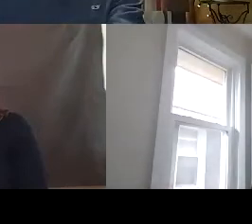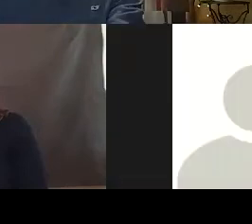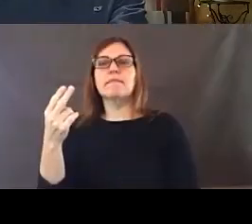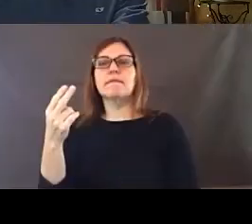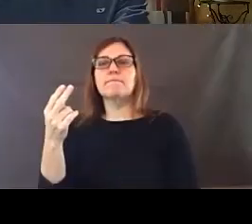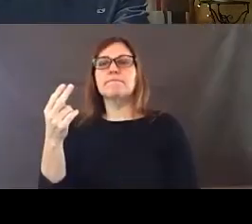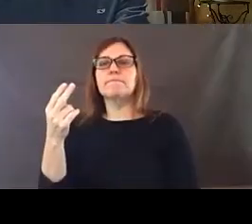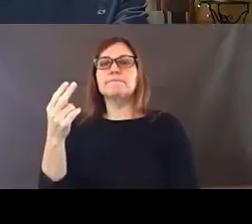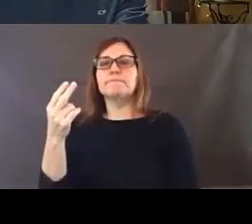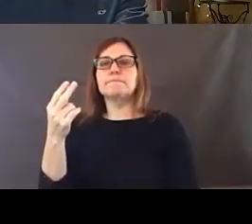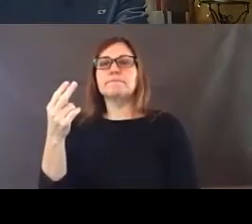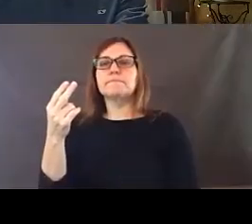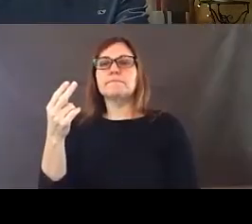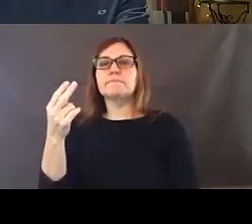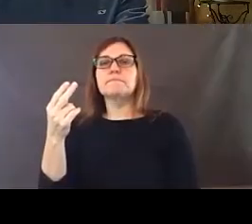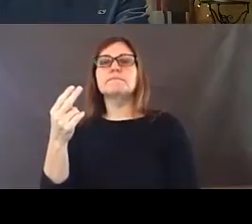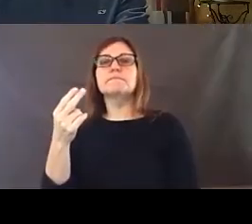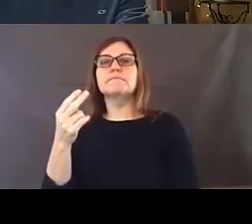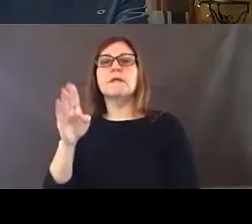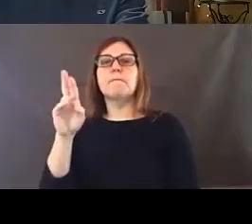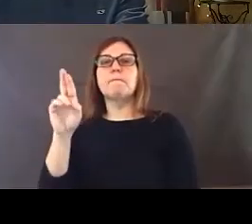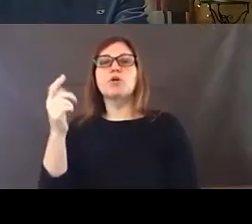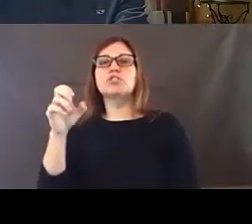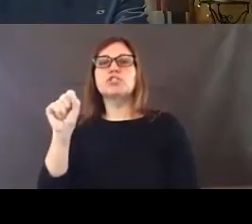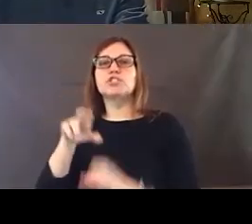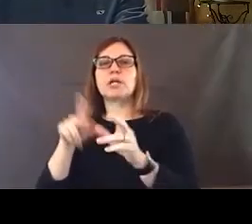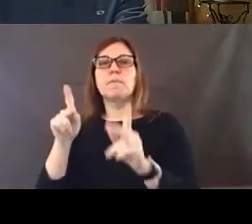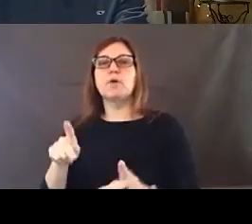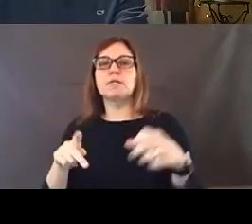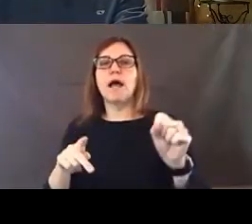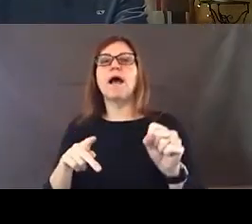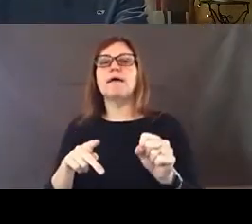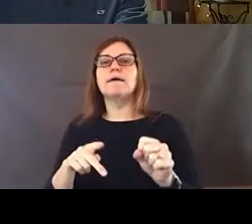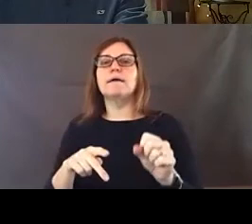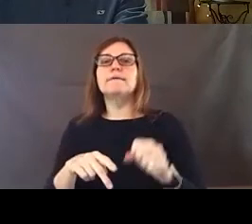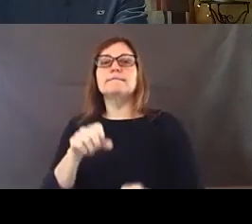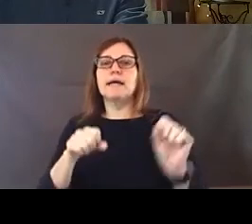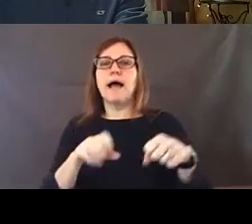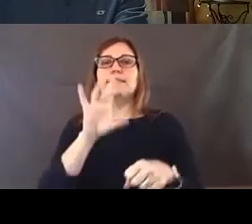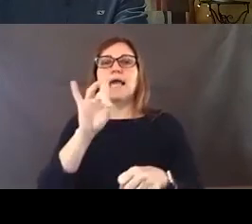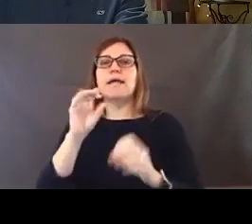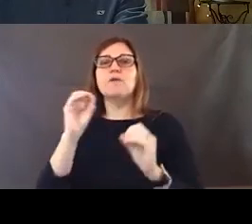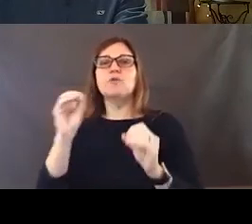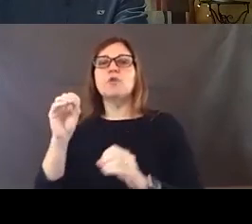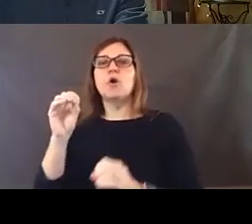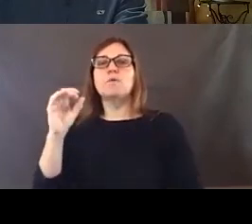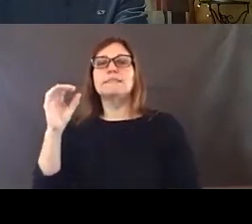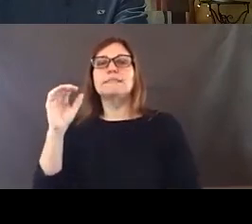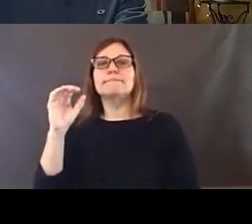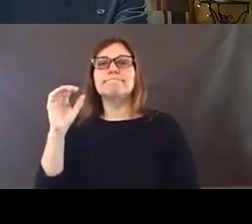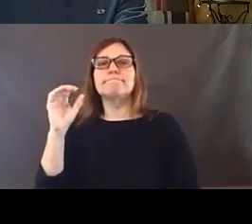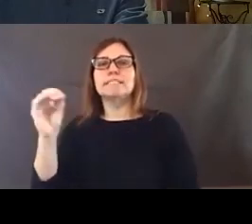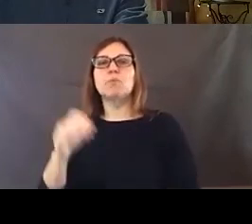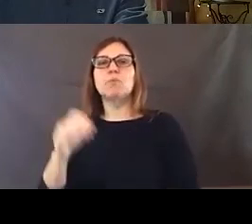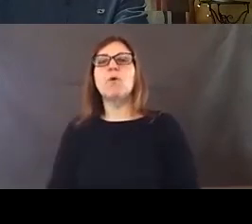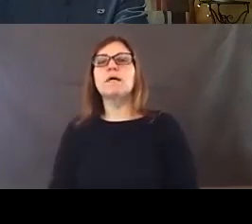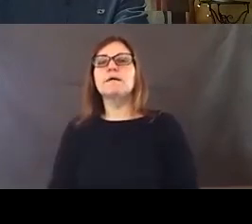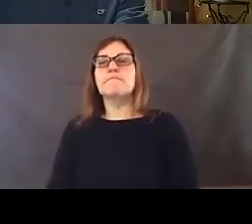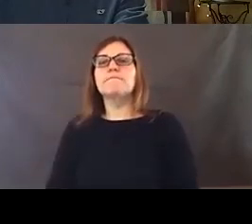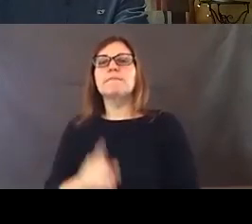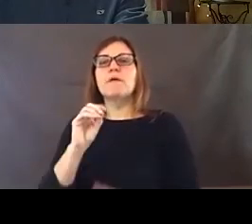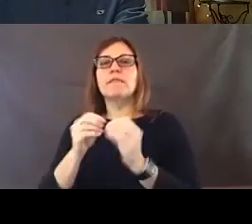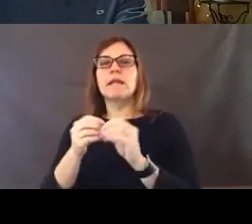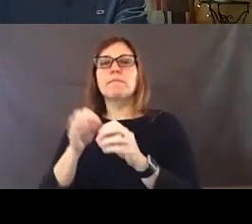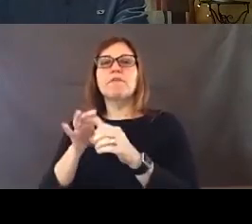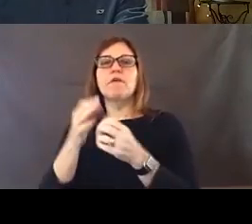Reverend Burton's chair. Aye. Ayes 8, no 0. The bill having received the legally required number of votes is finally